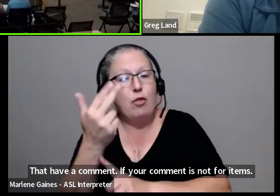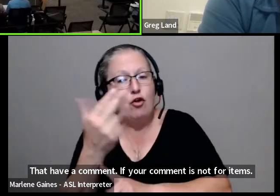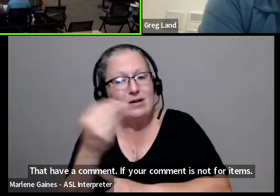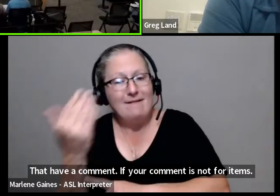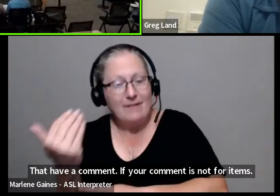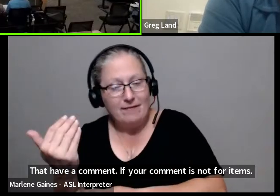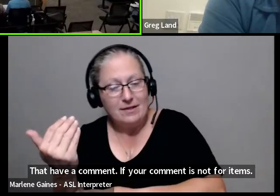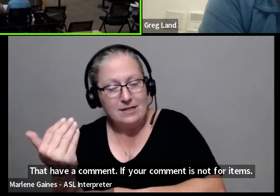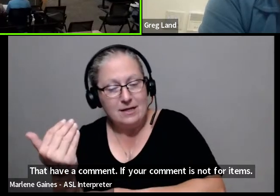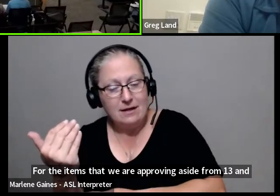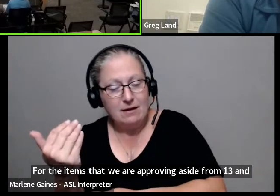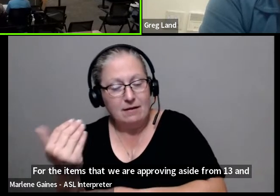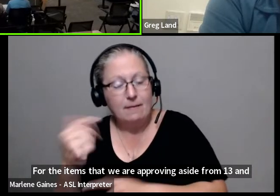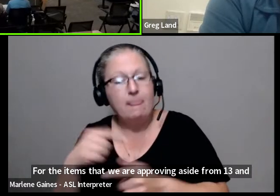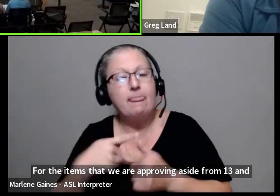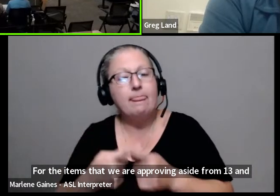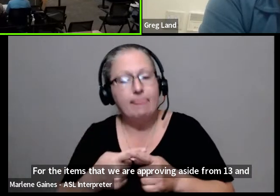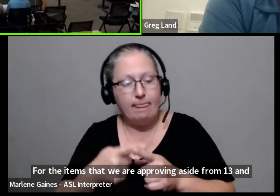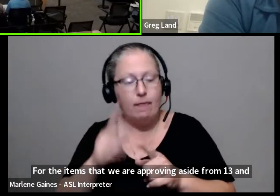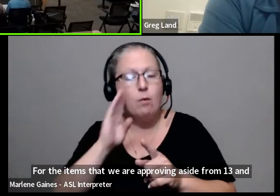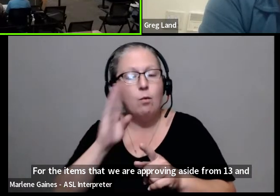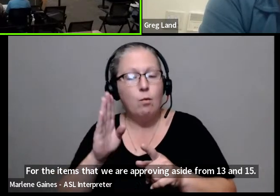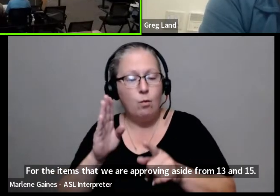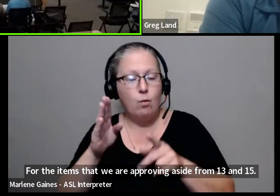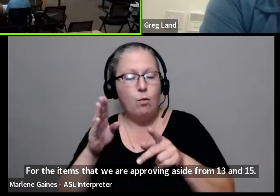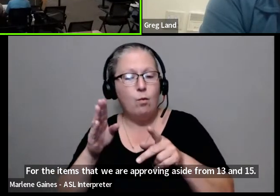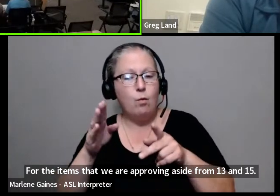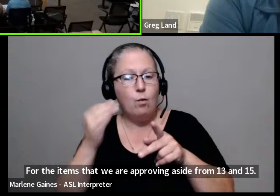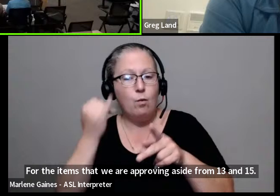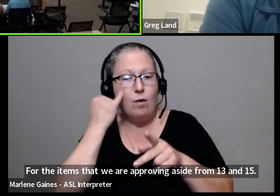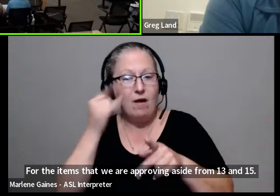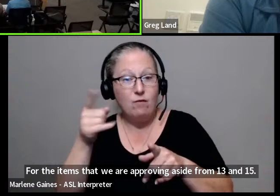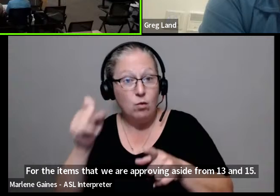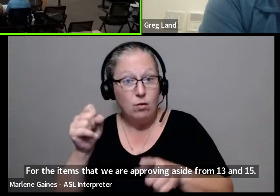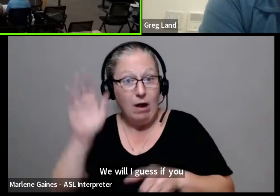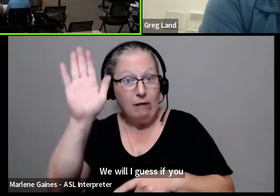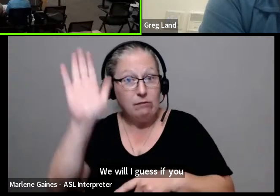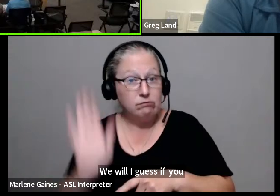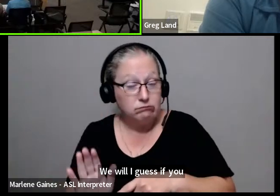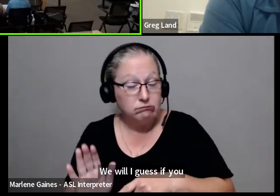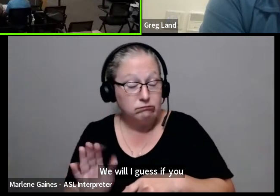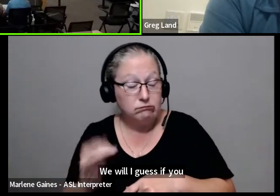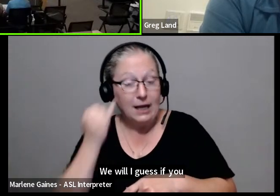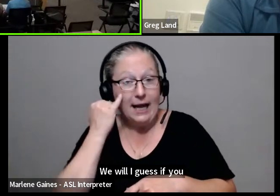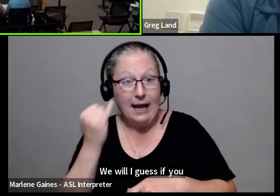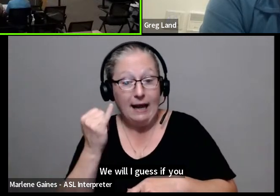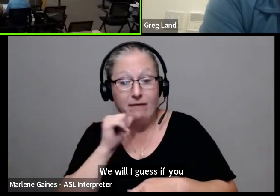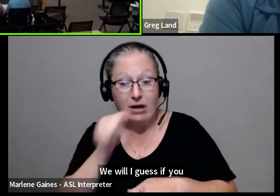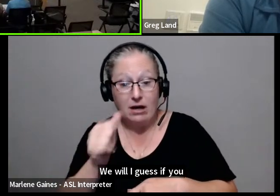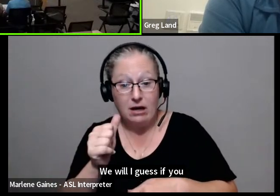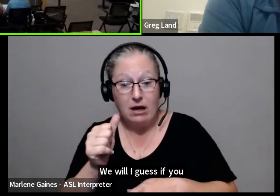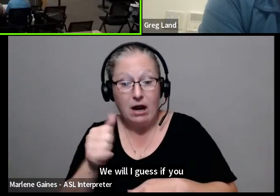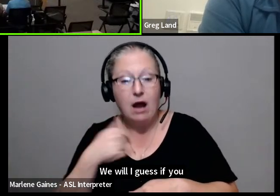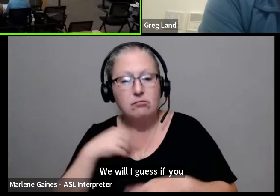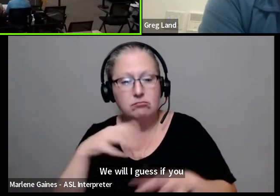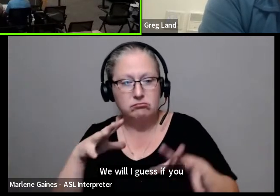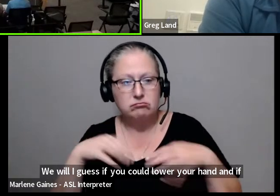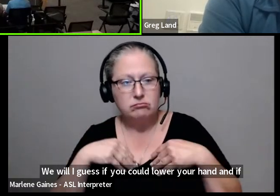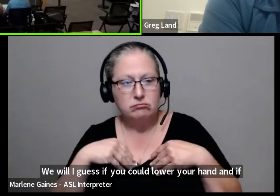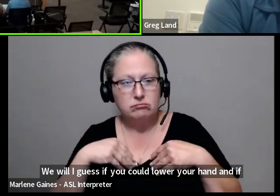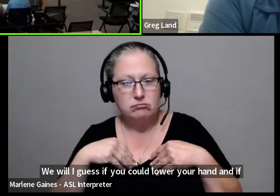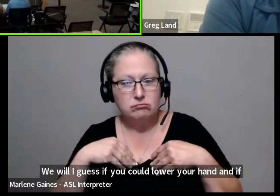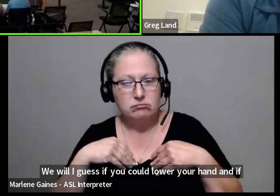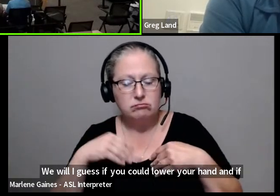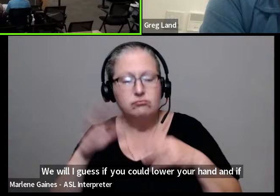15, we will, I guess if you could lower your hand, and if not, then we will take your, great,